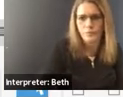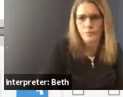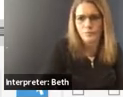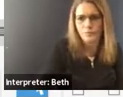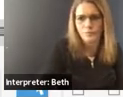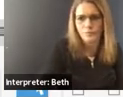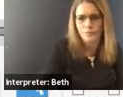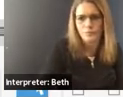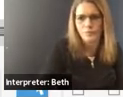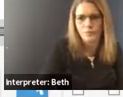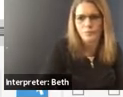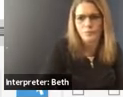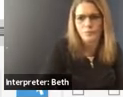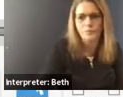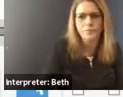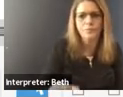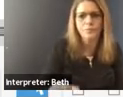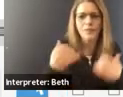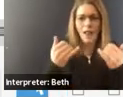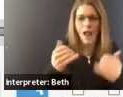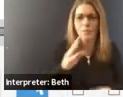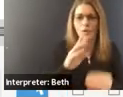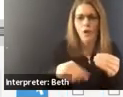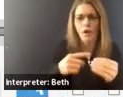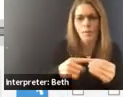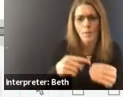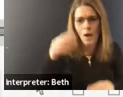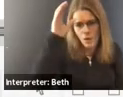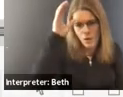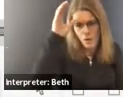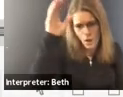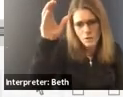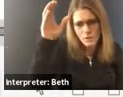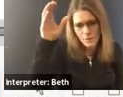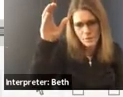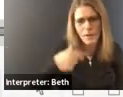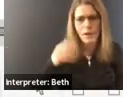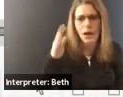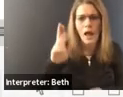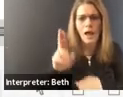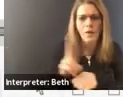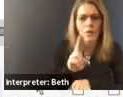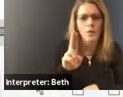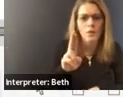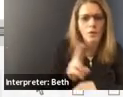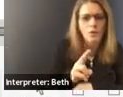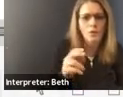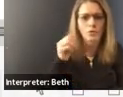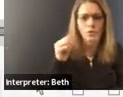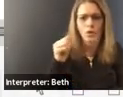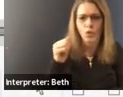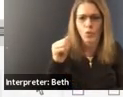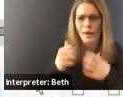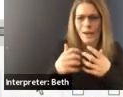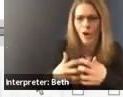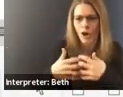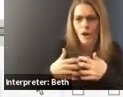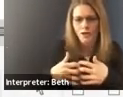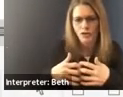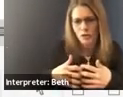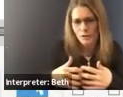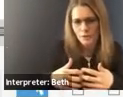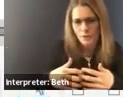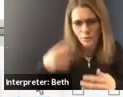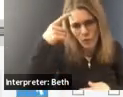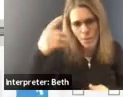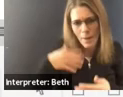I'm going to use this rear engine as kind of my learning procedure. So when I did that concept